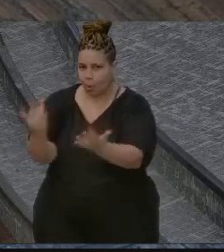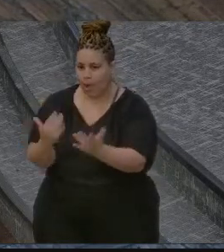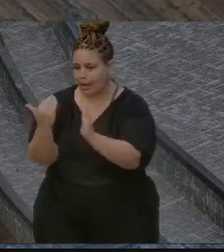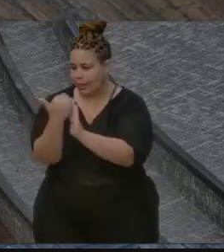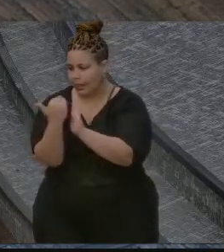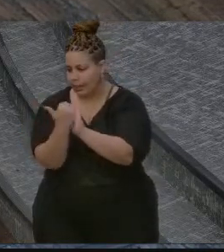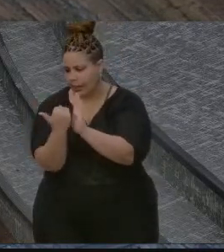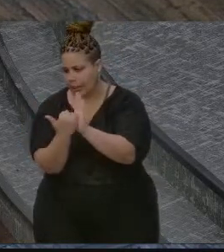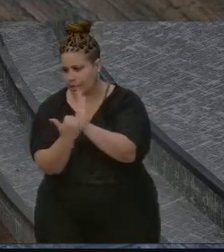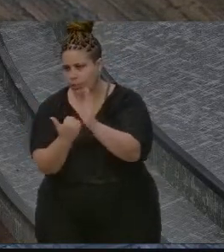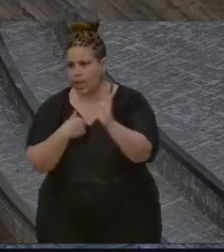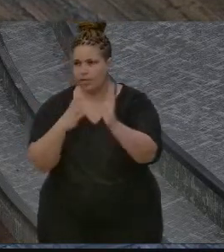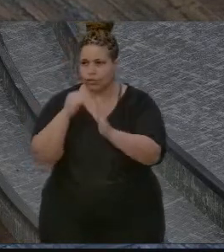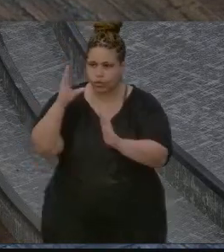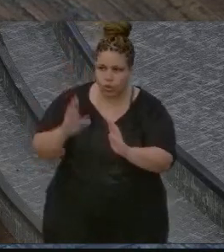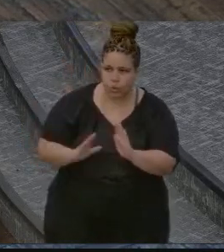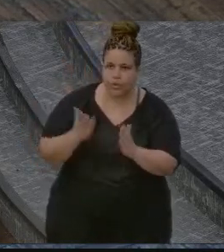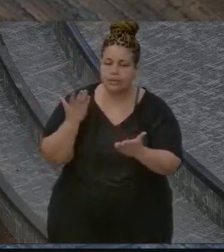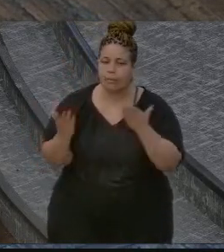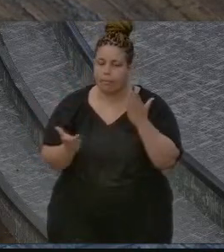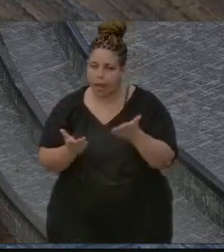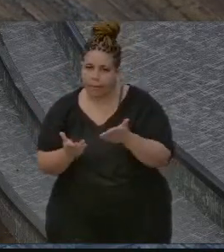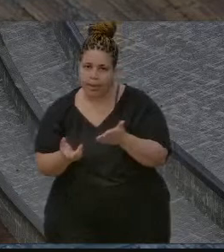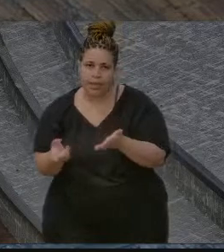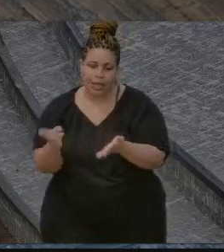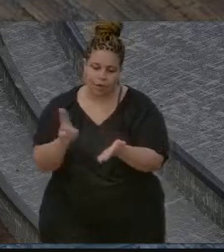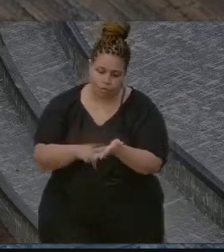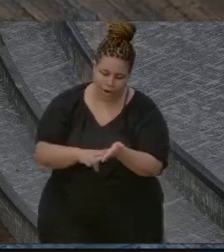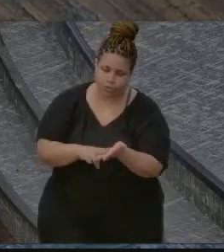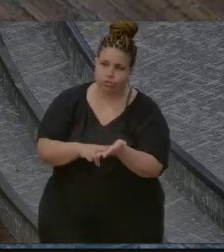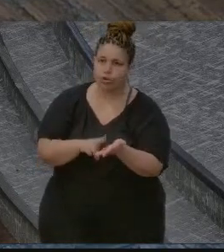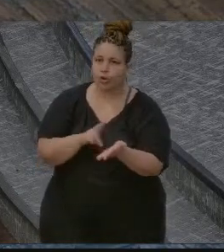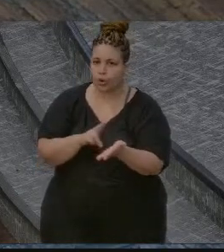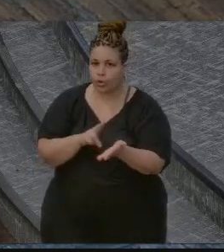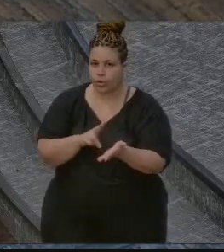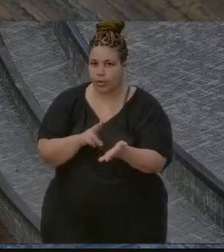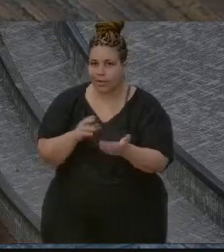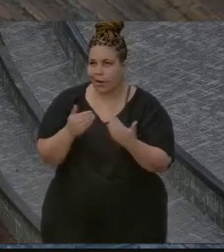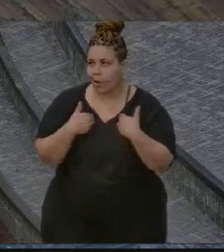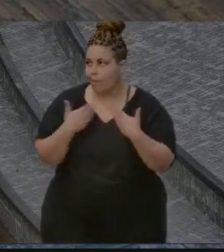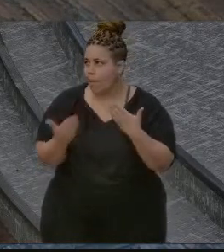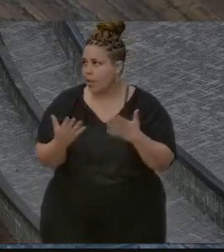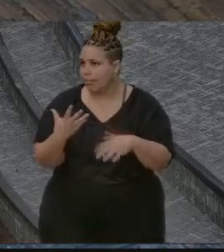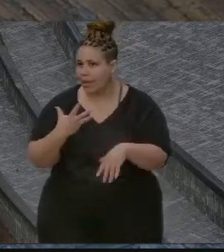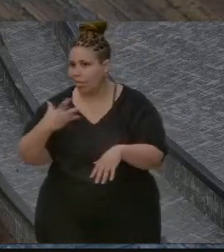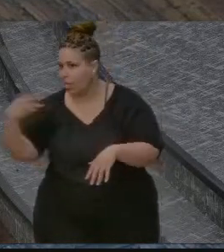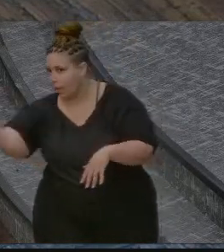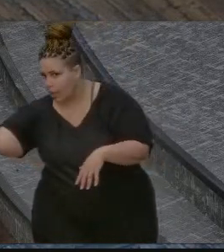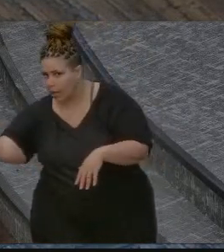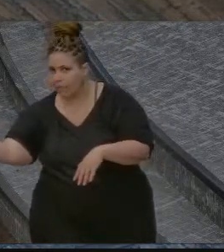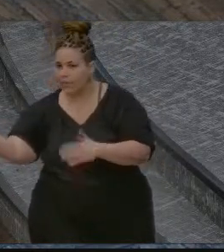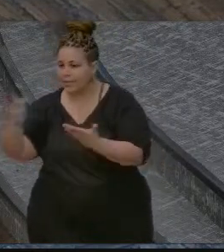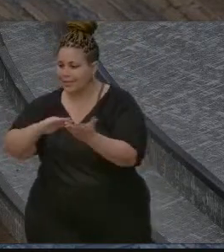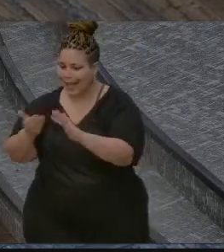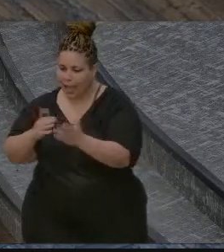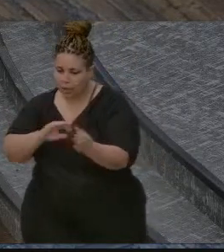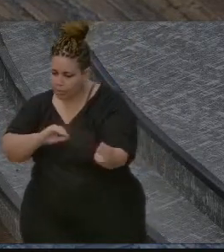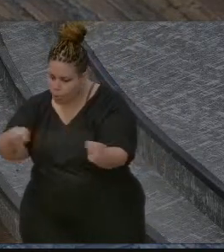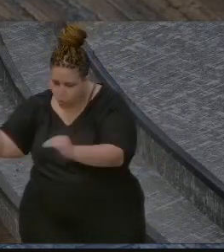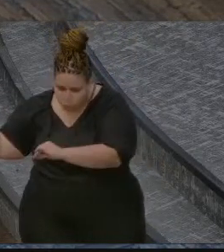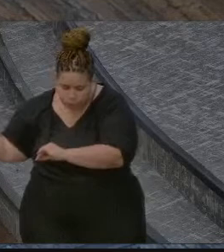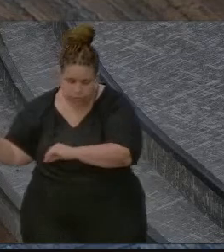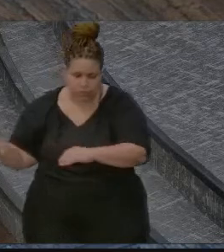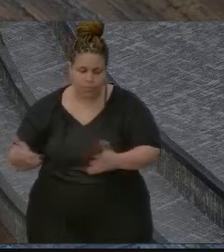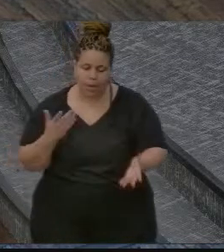have maybe registered and moved out of town or changed and are unable to